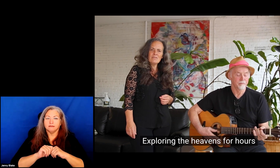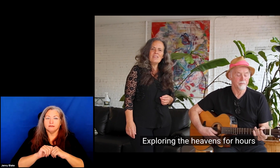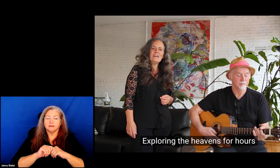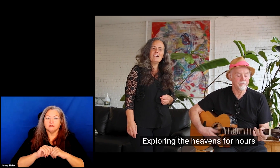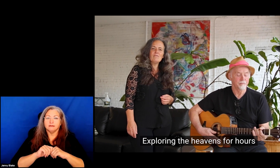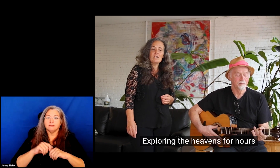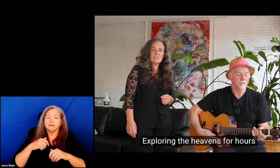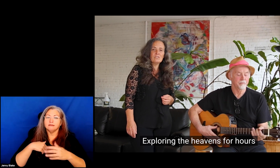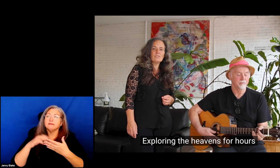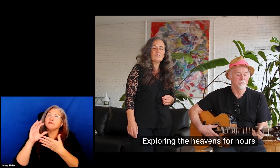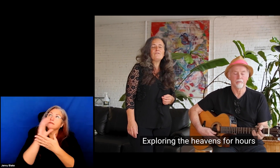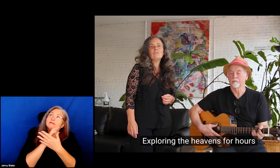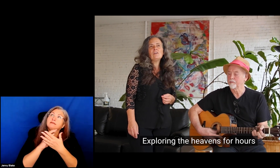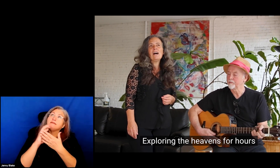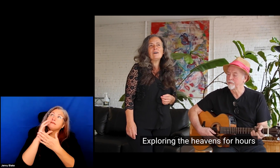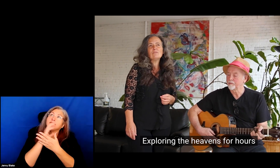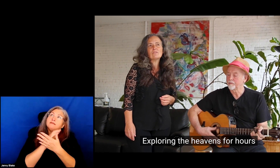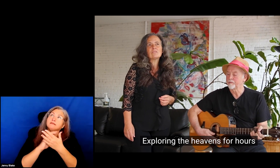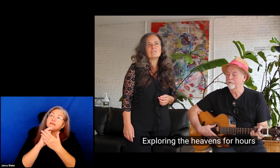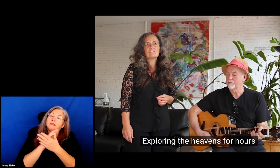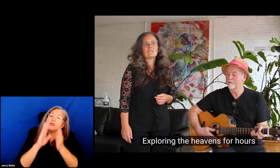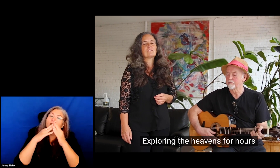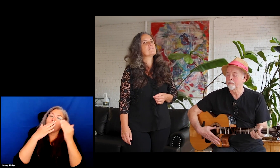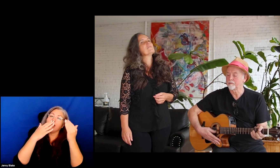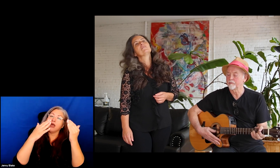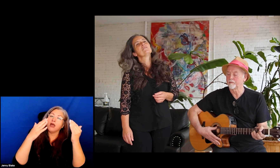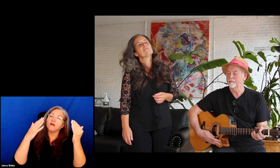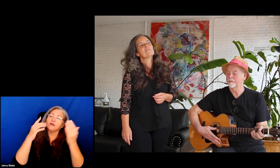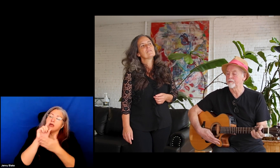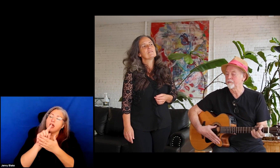exploring the heavens for hours